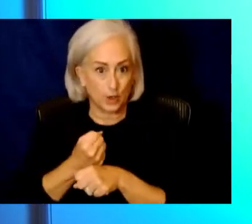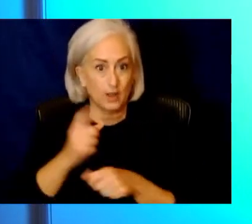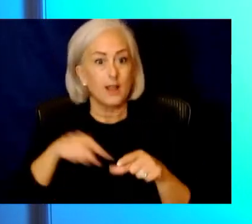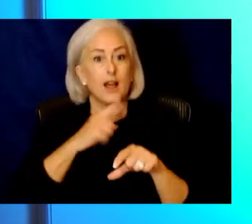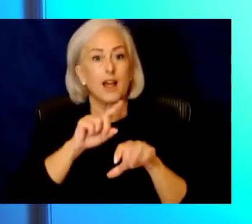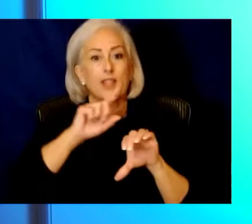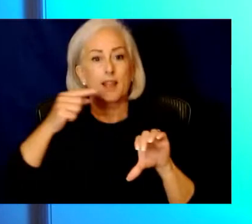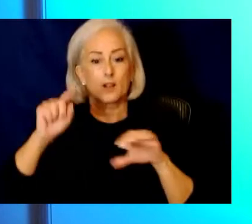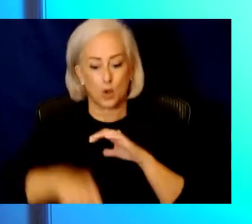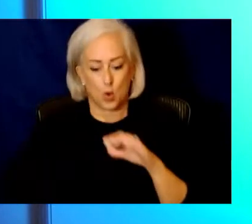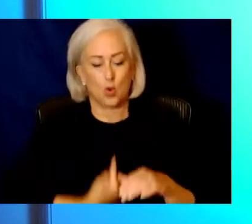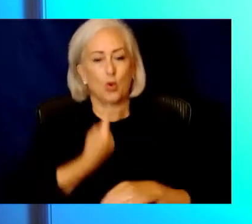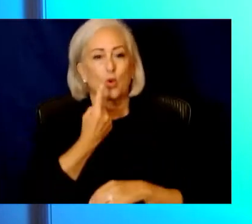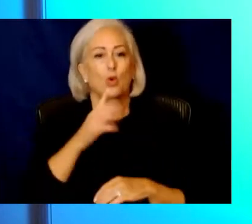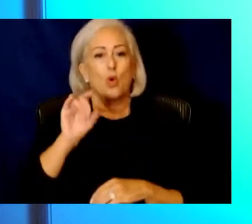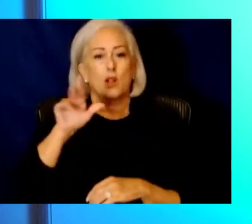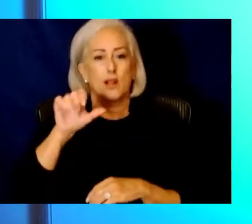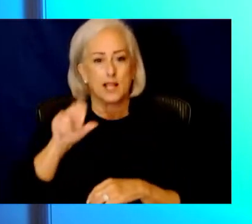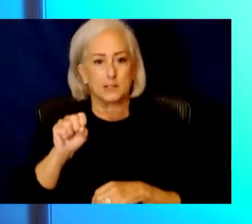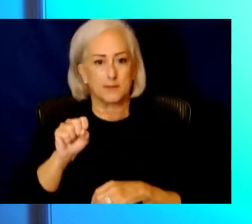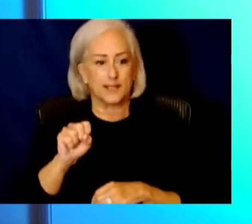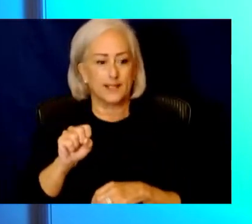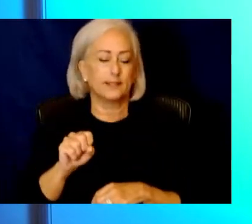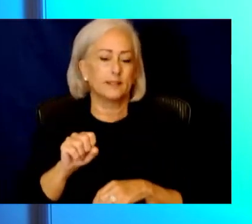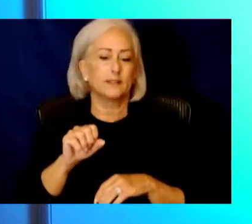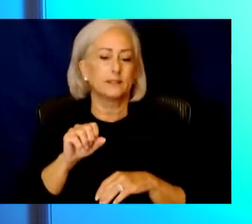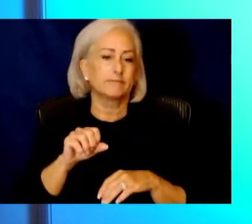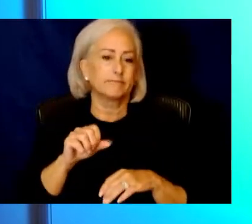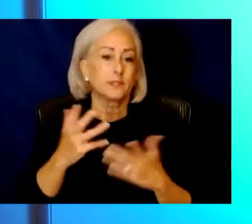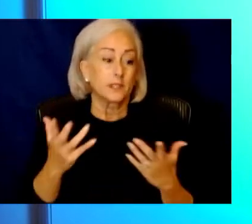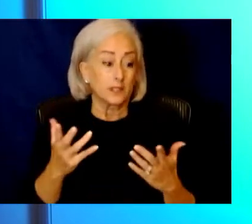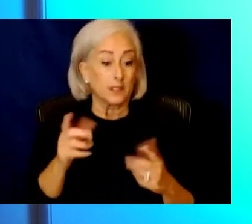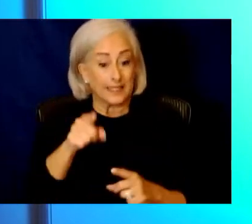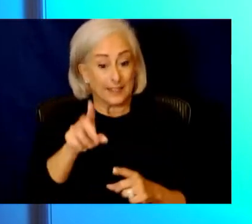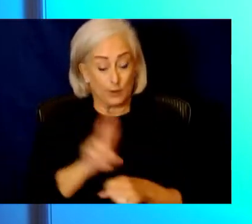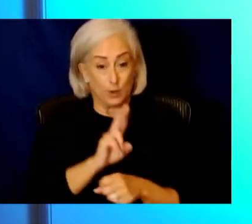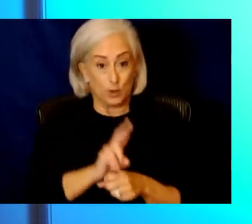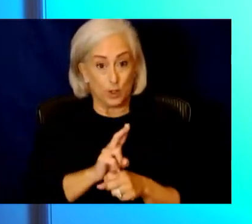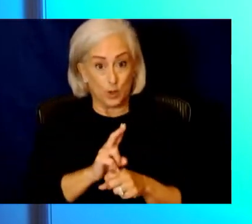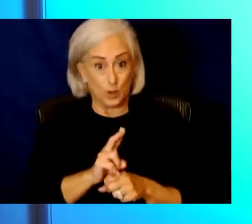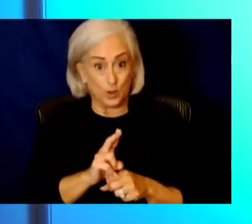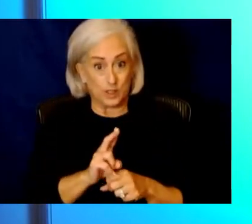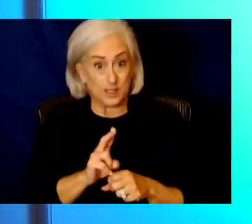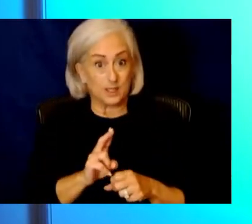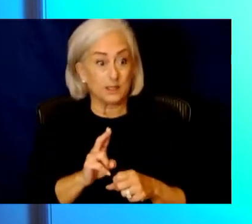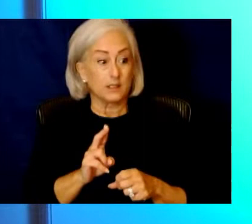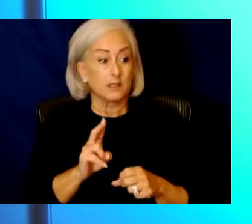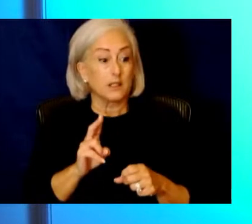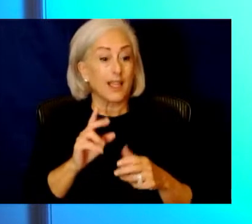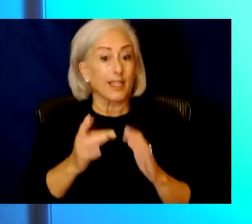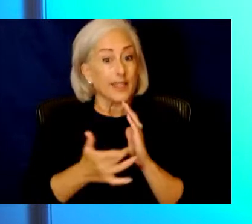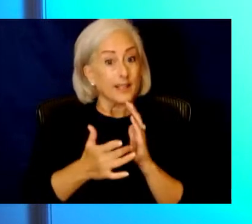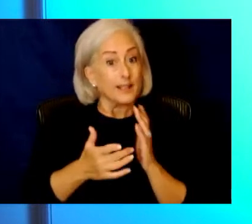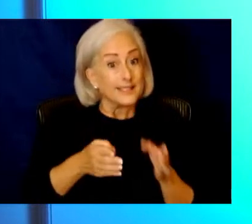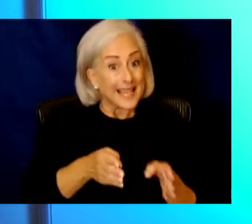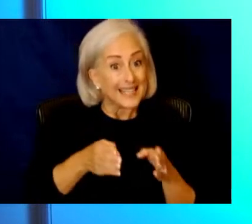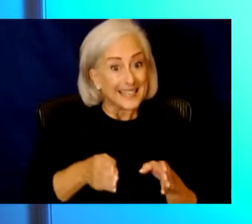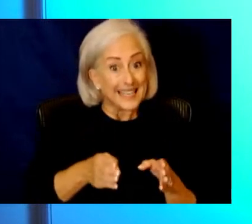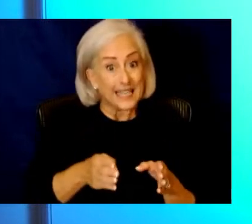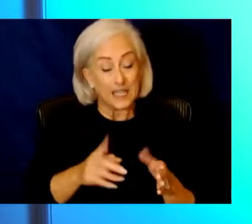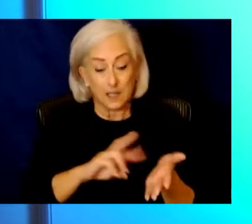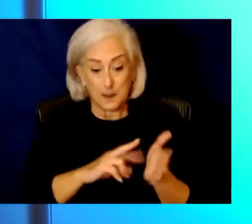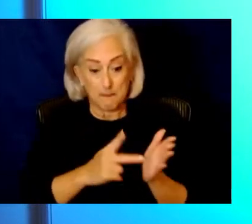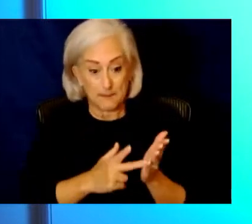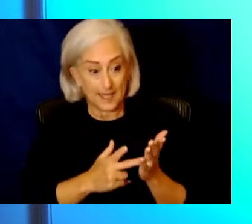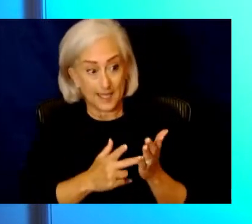scheduled. But with when you go this technique that we're talking about here, which is called watch and wait, they have to be seen every 3 months, and they have to get